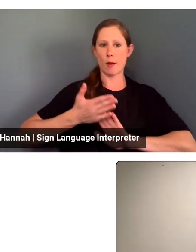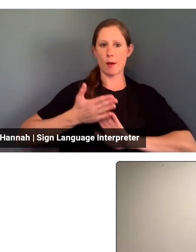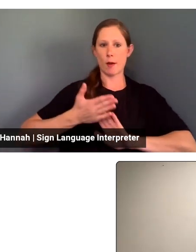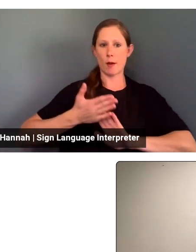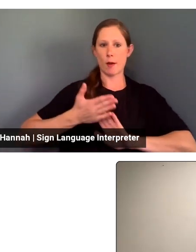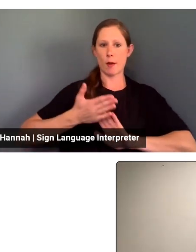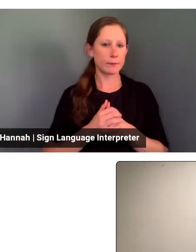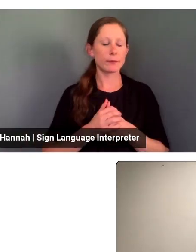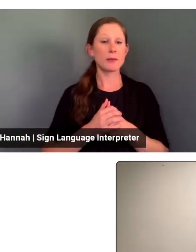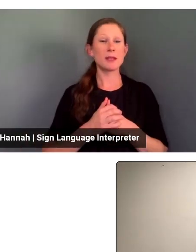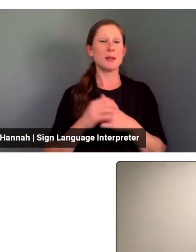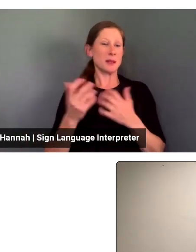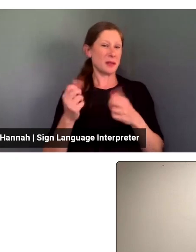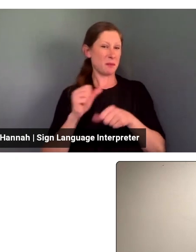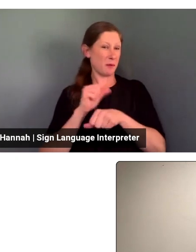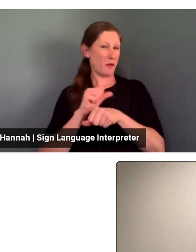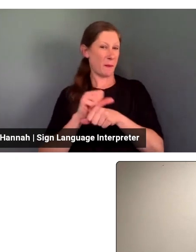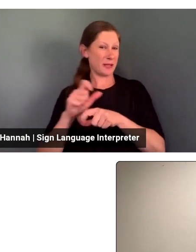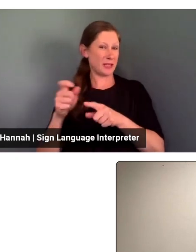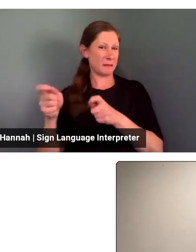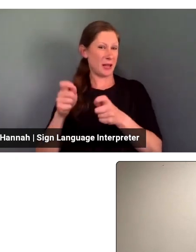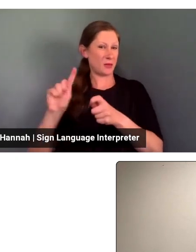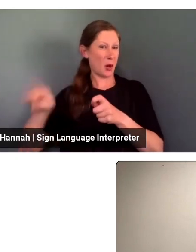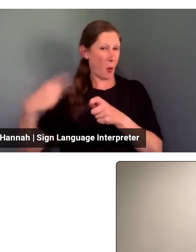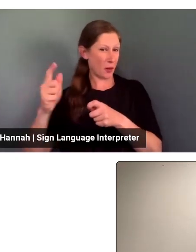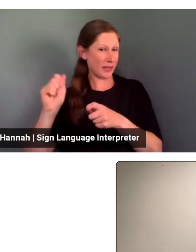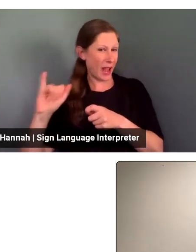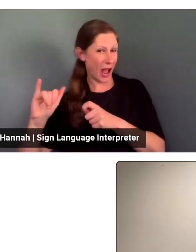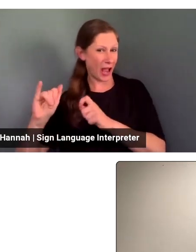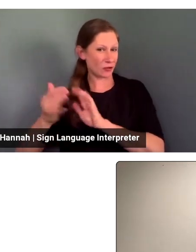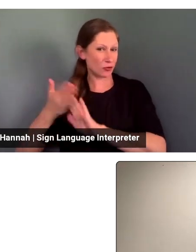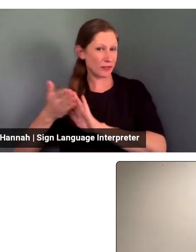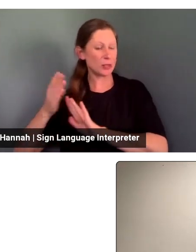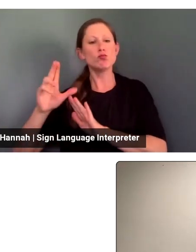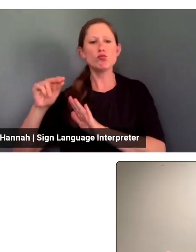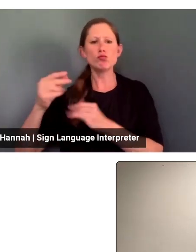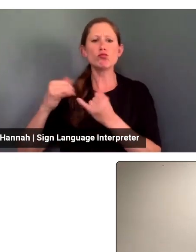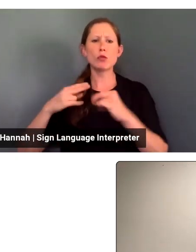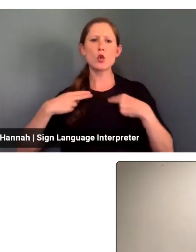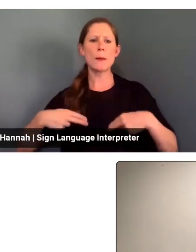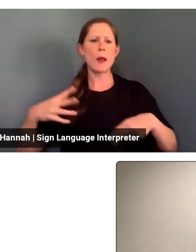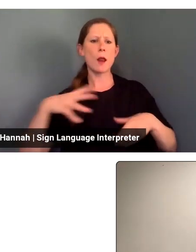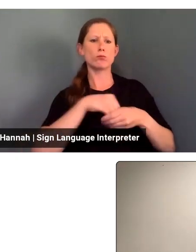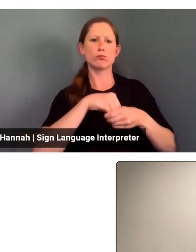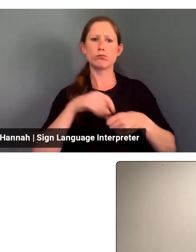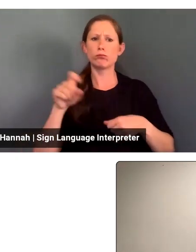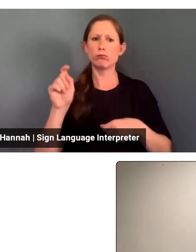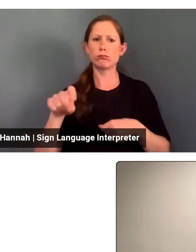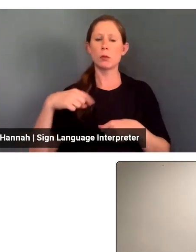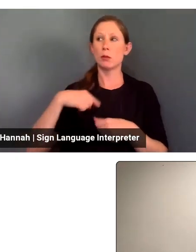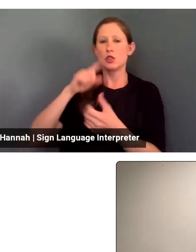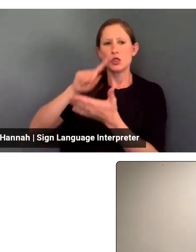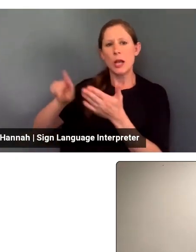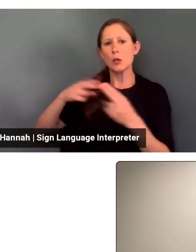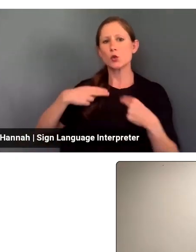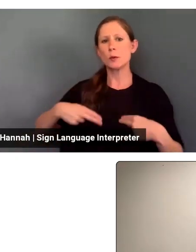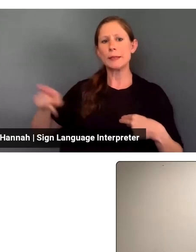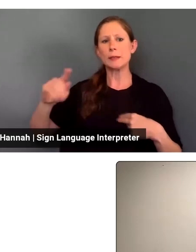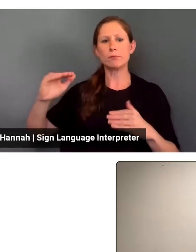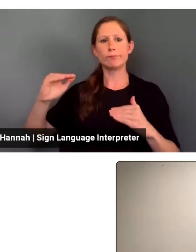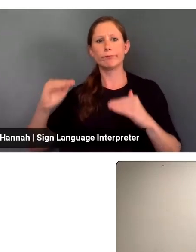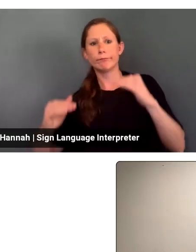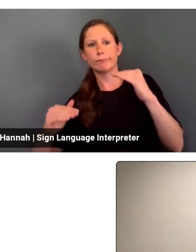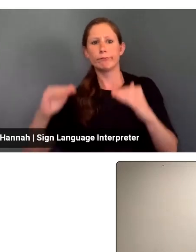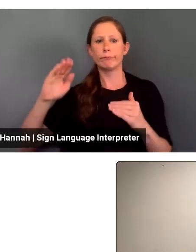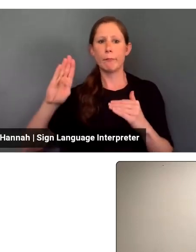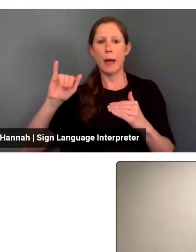performance management is only AI driven. It's not. It's got a human component, but we're trying to check human bias with